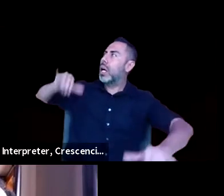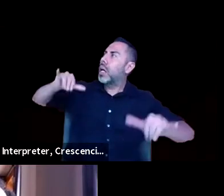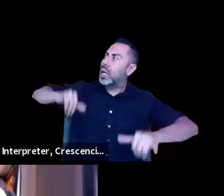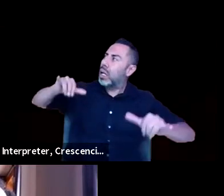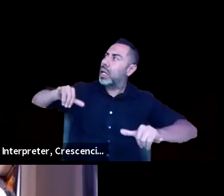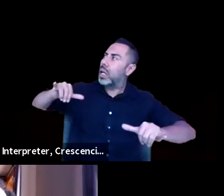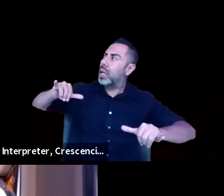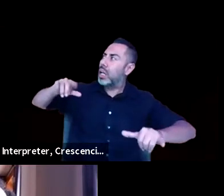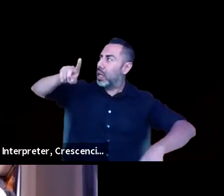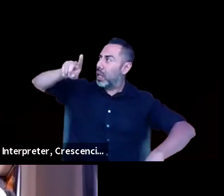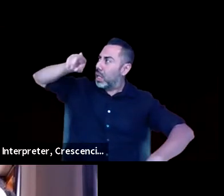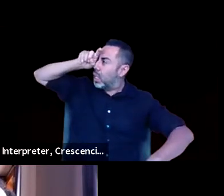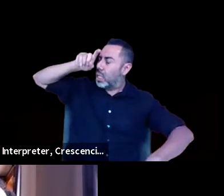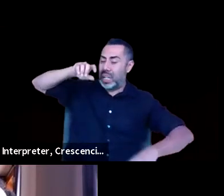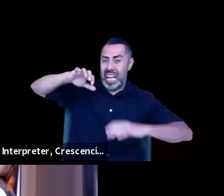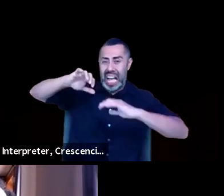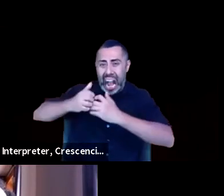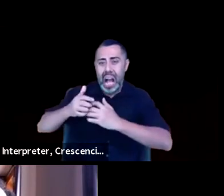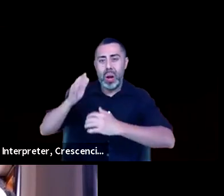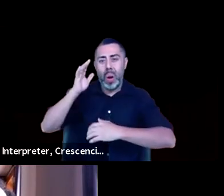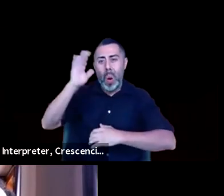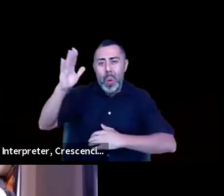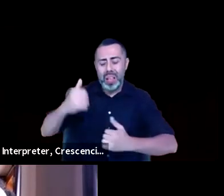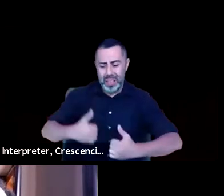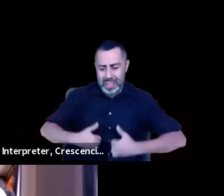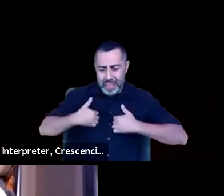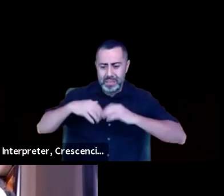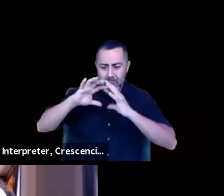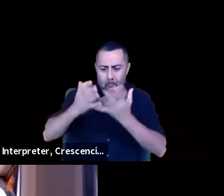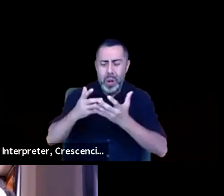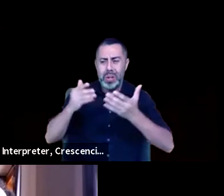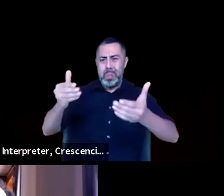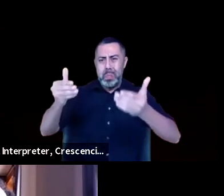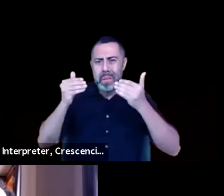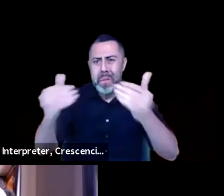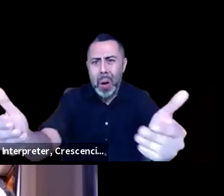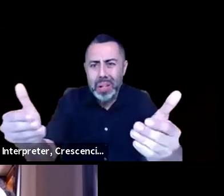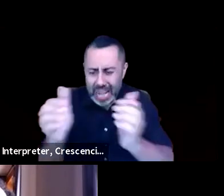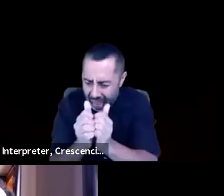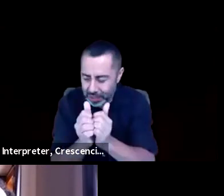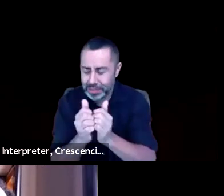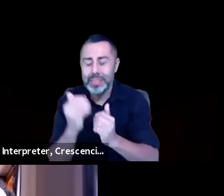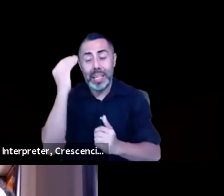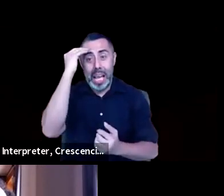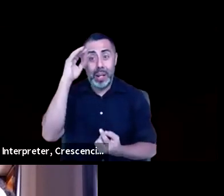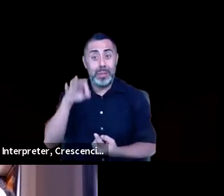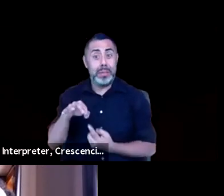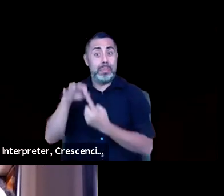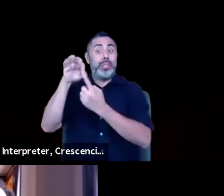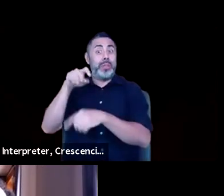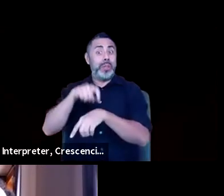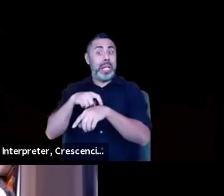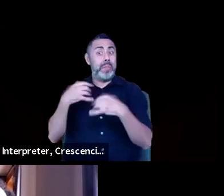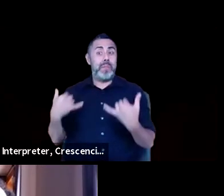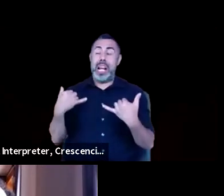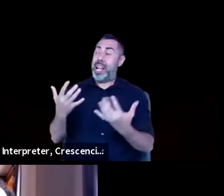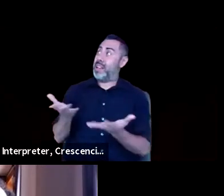move forward. I mean, these times are exceptional, but I'd be hard pressed to find a